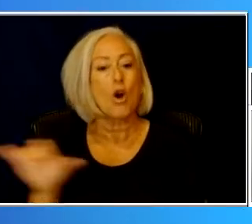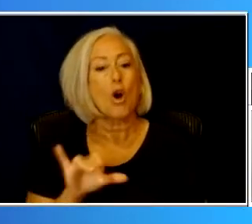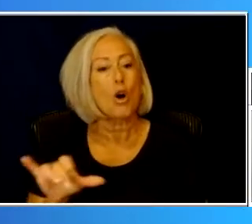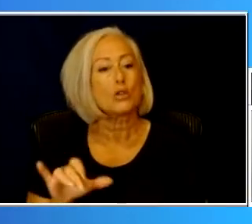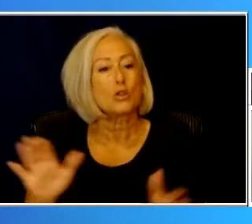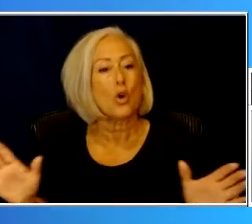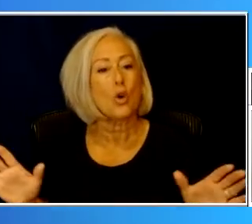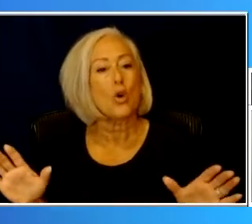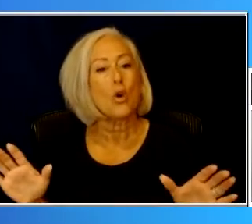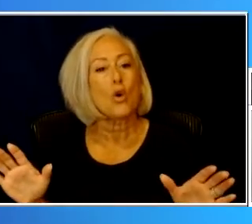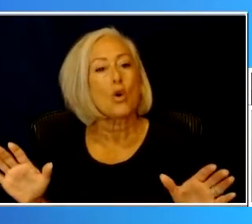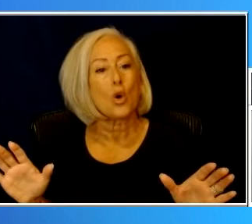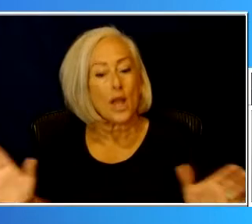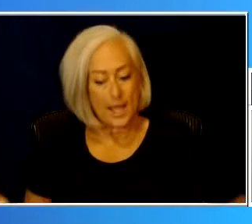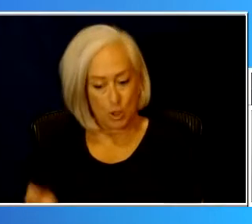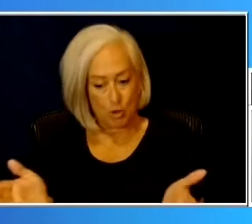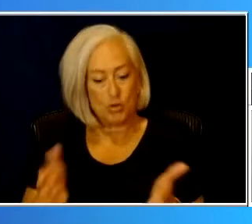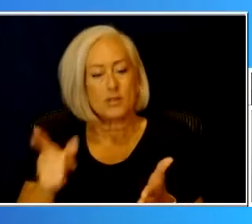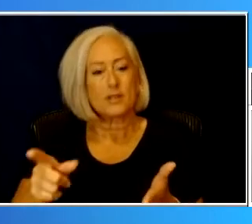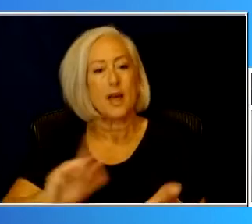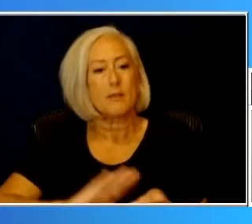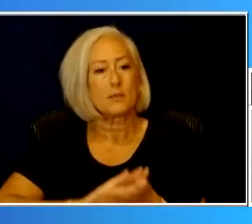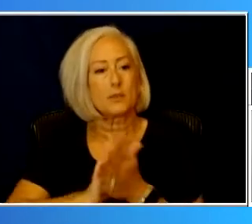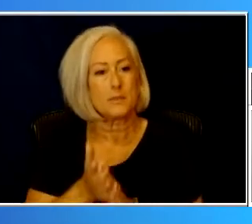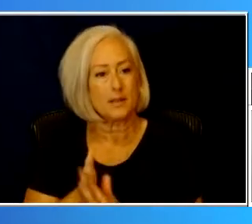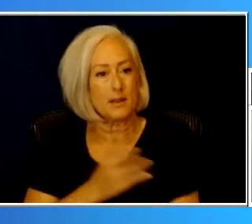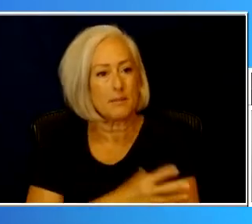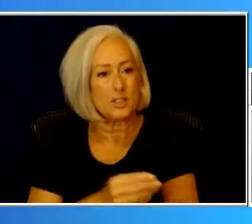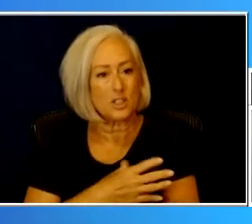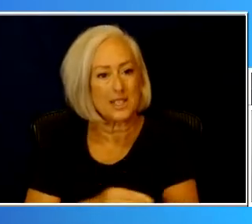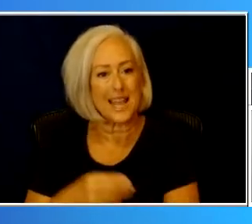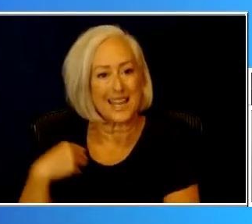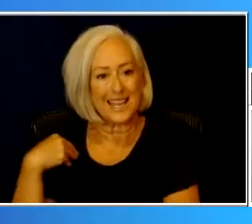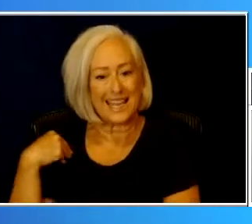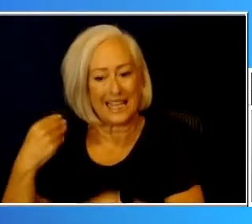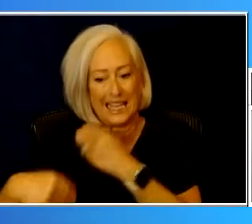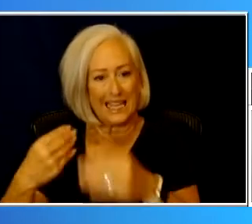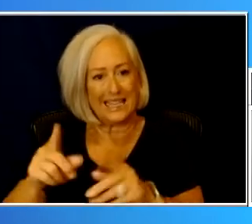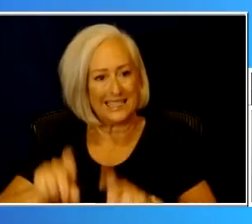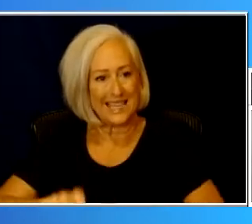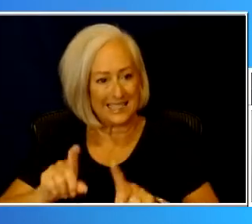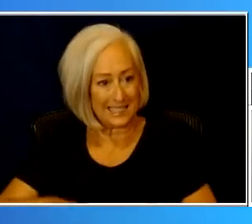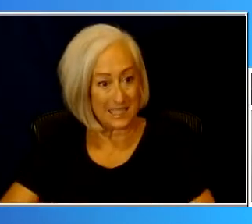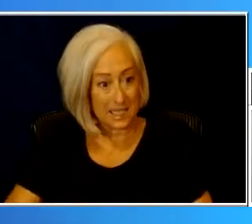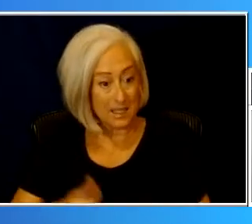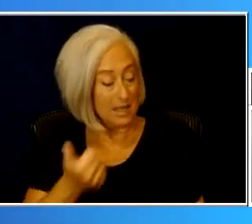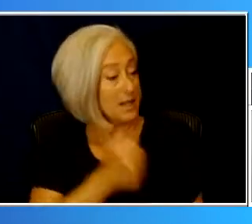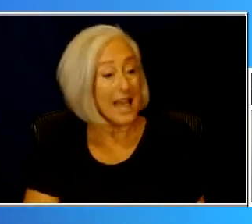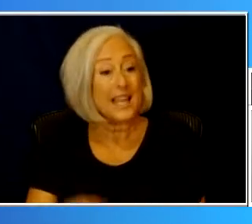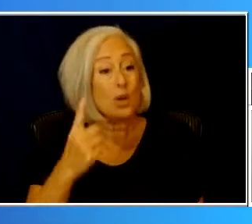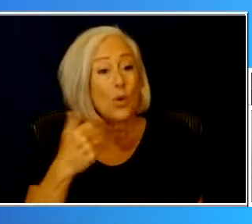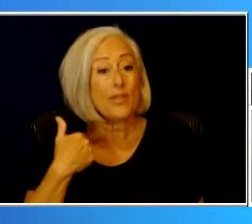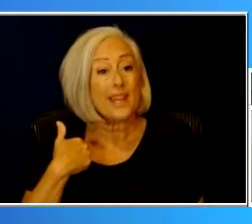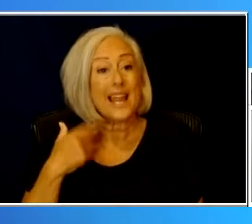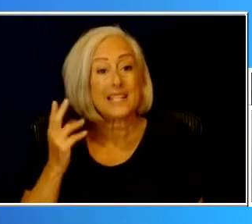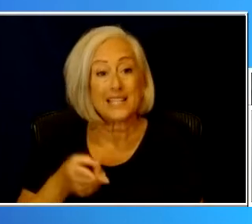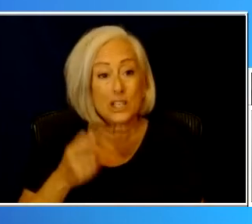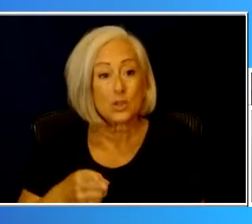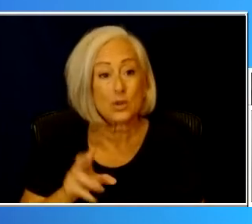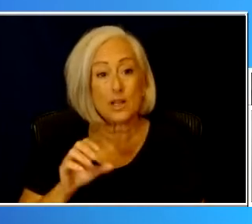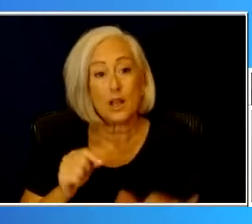get genetic testing. So genetic testing for anyone who has a family member that has a history of an ovarian